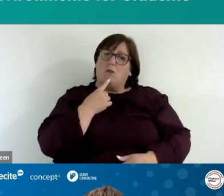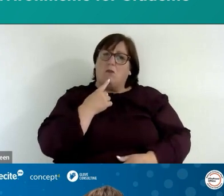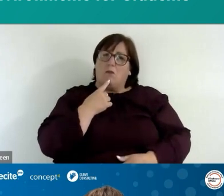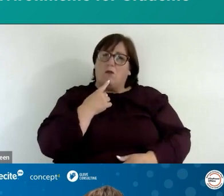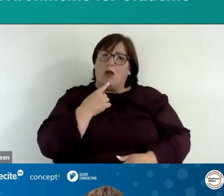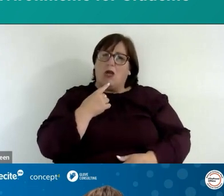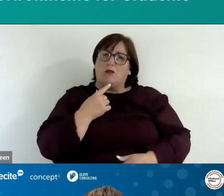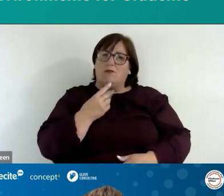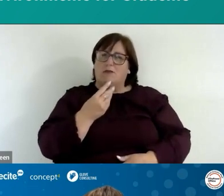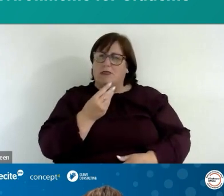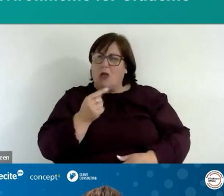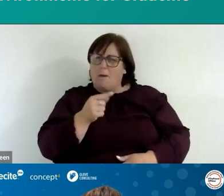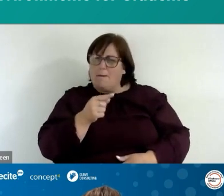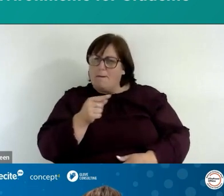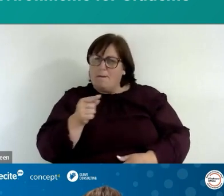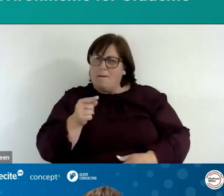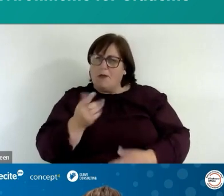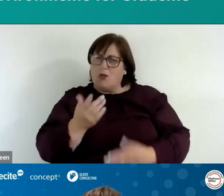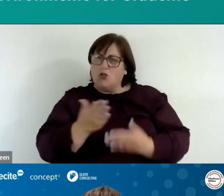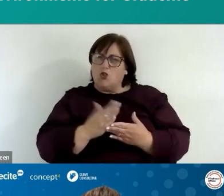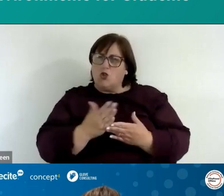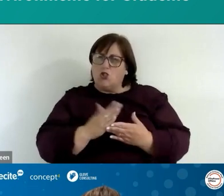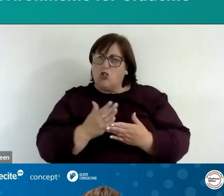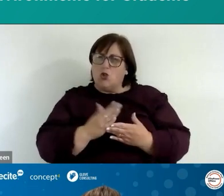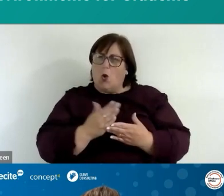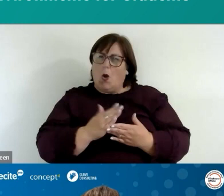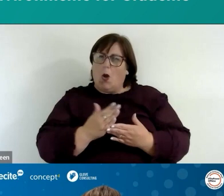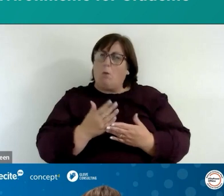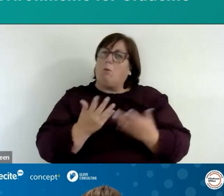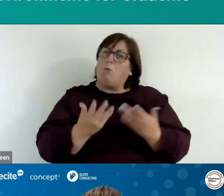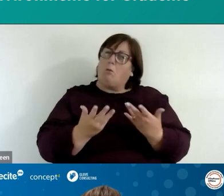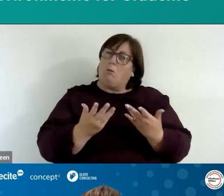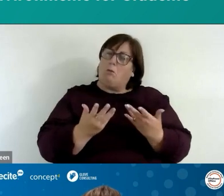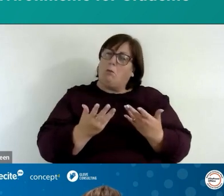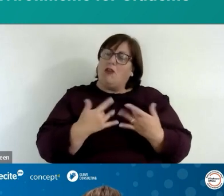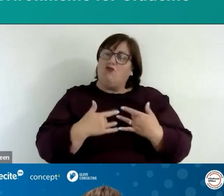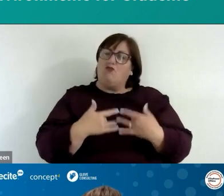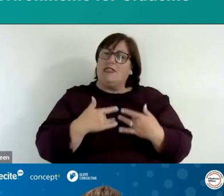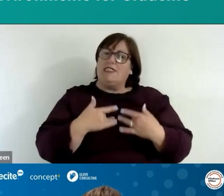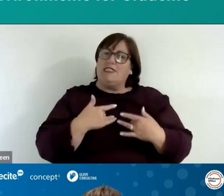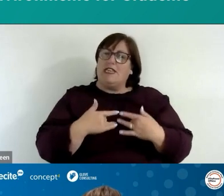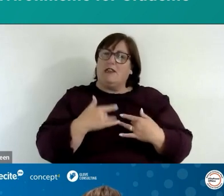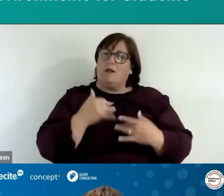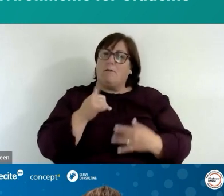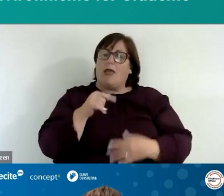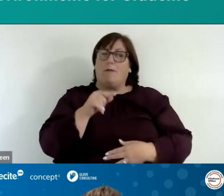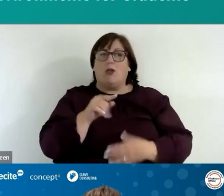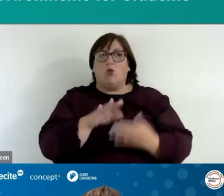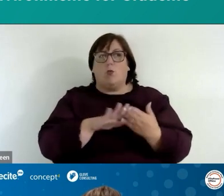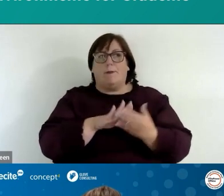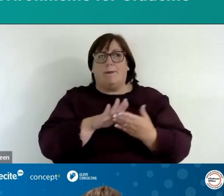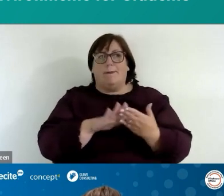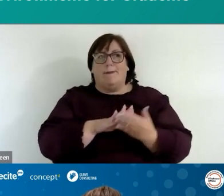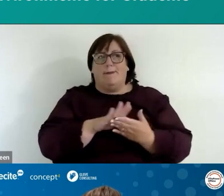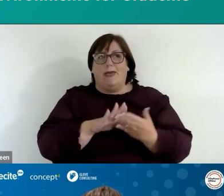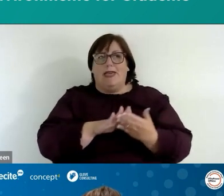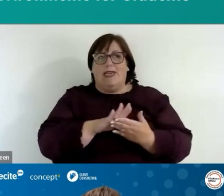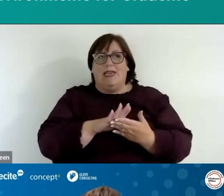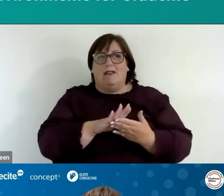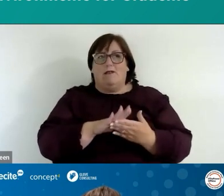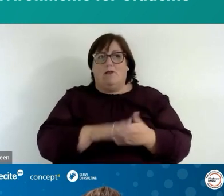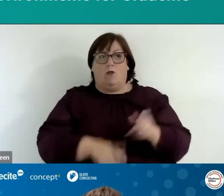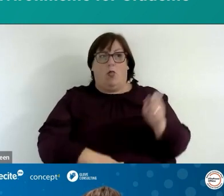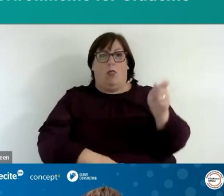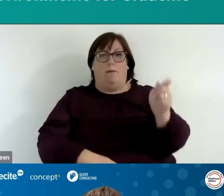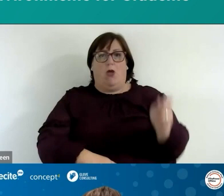sure, which could mean a number of things, but possibly means that actually the person who's answered the question doesn't know